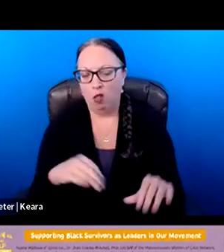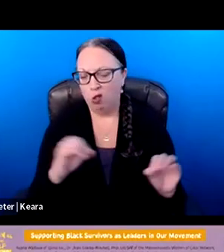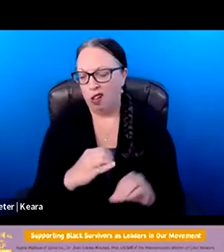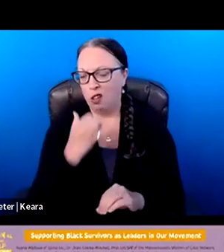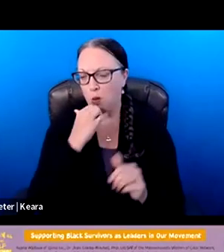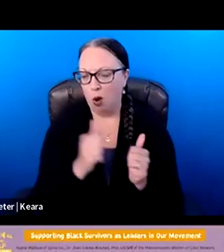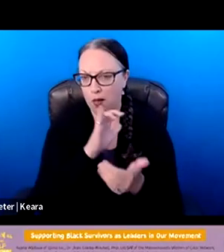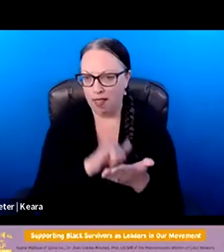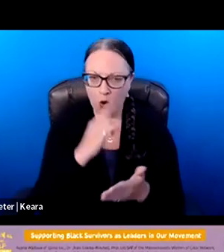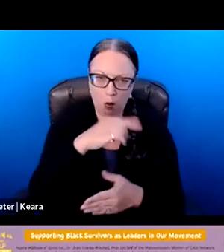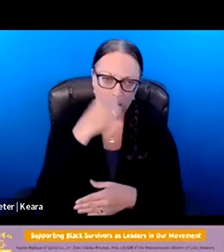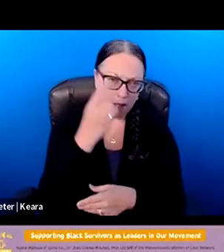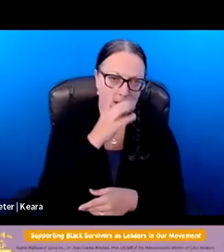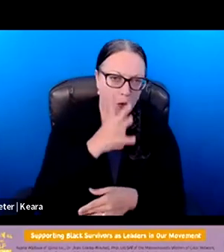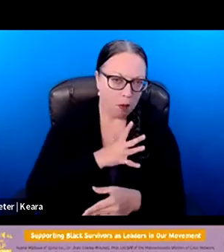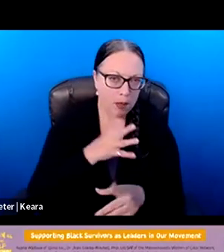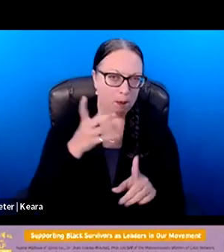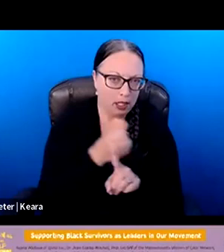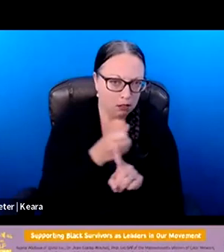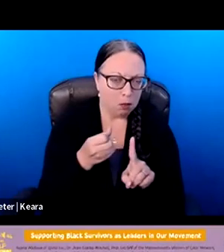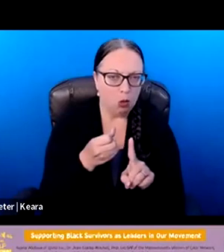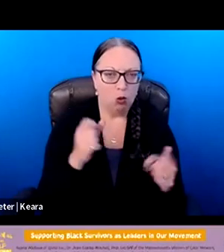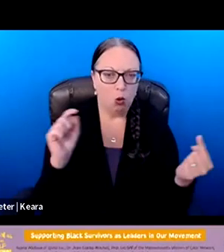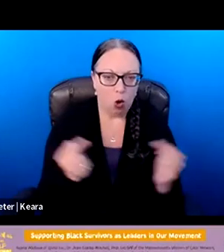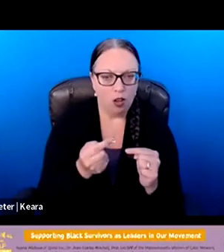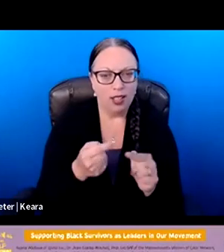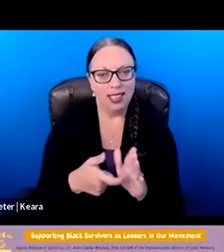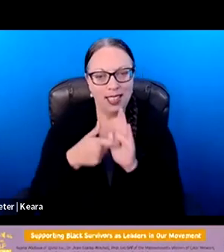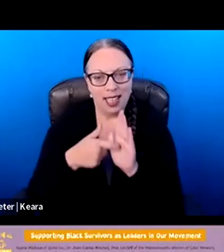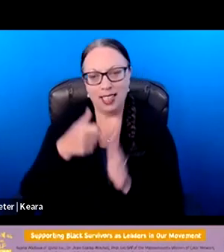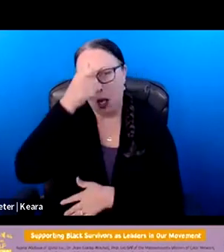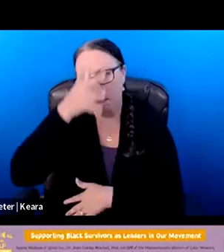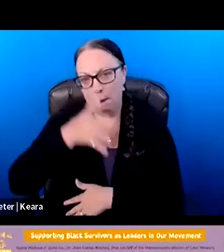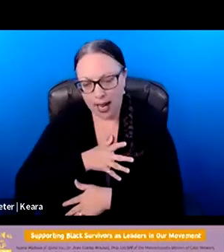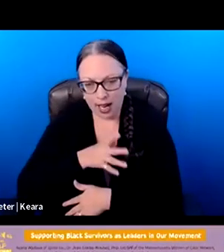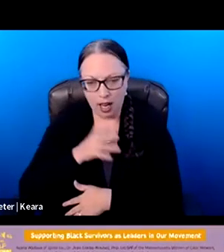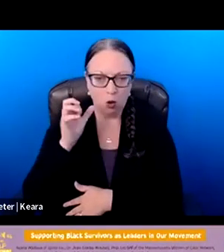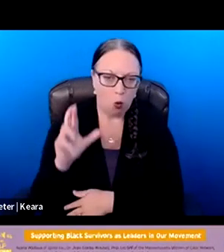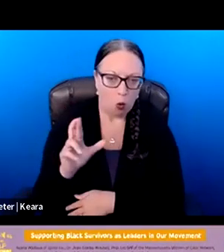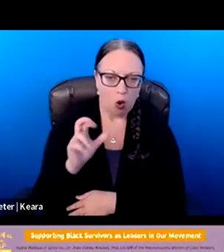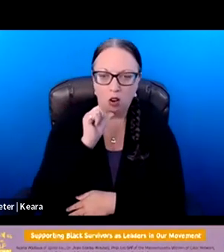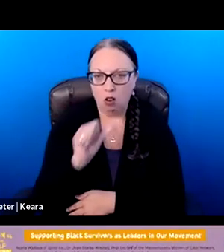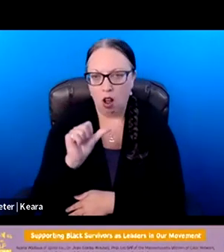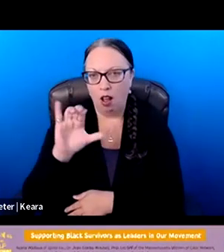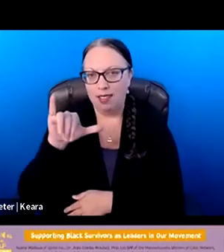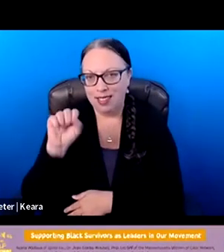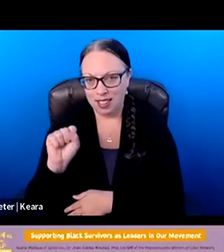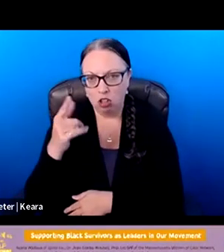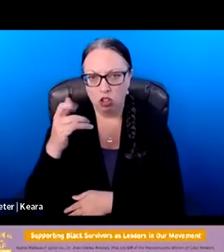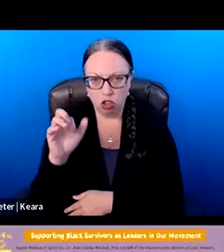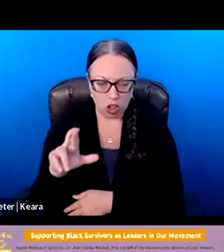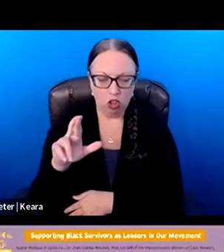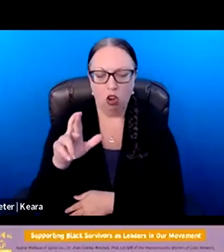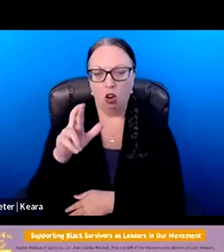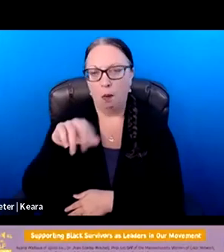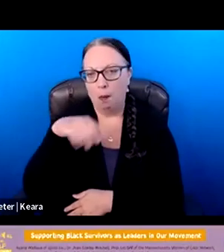women being hurt, there's nothing wrong with it. And I think, it takes someone like a man or a non, cisgender Black woman or a femme Black woman to